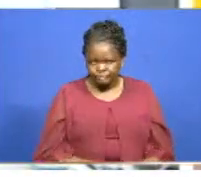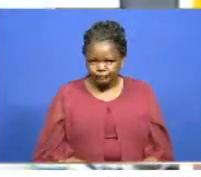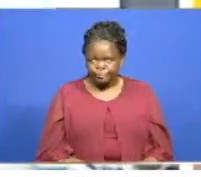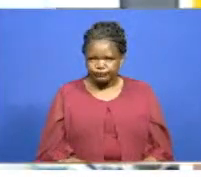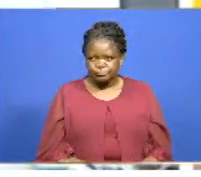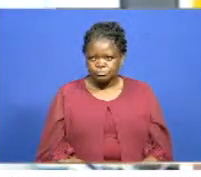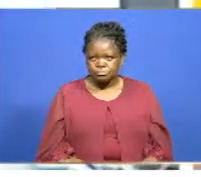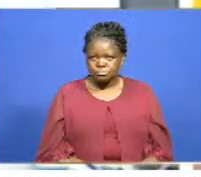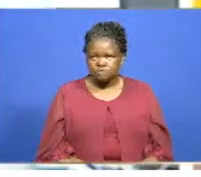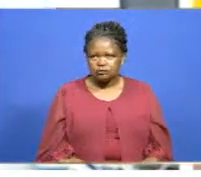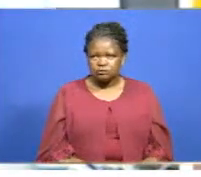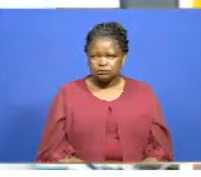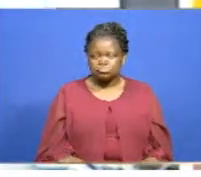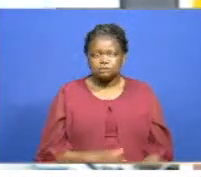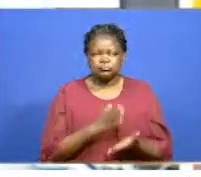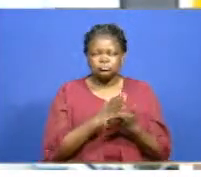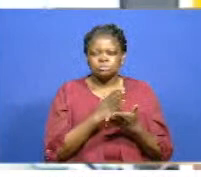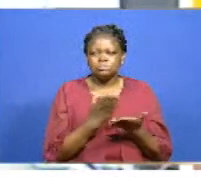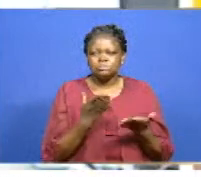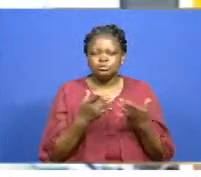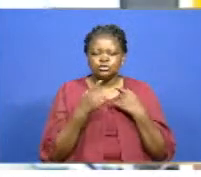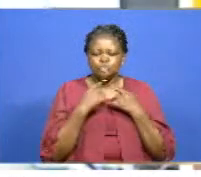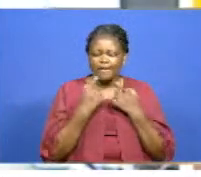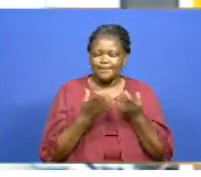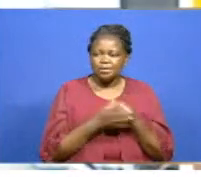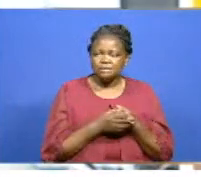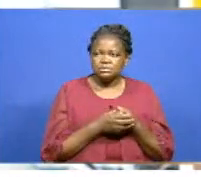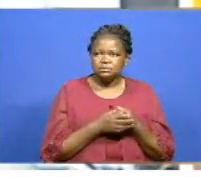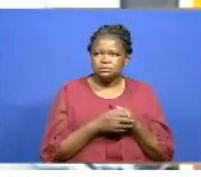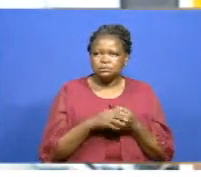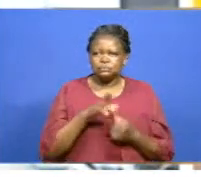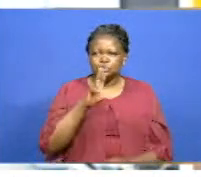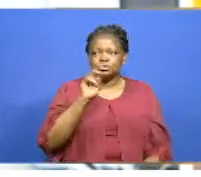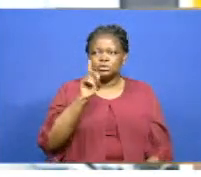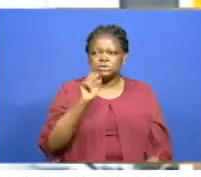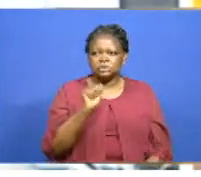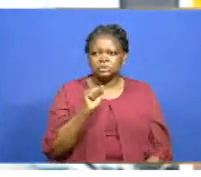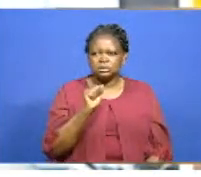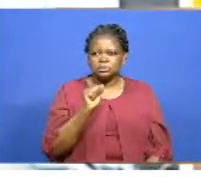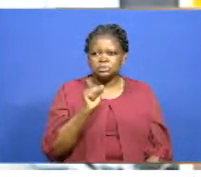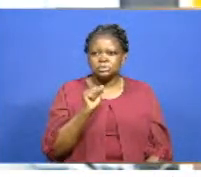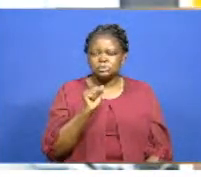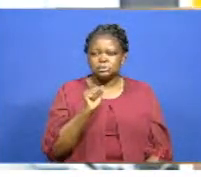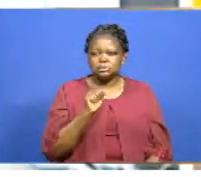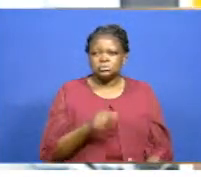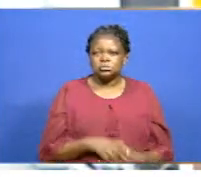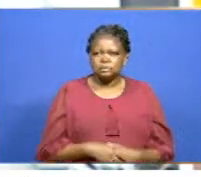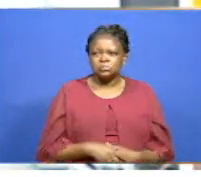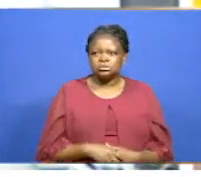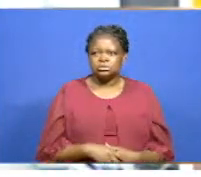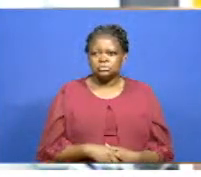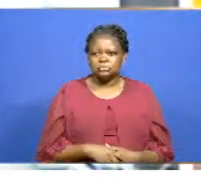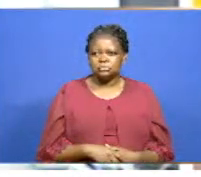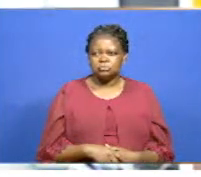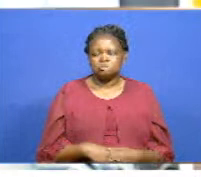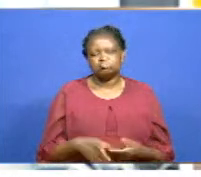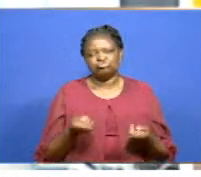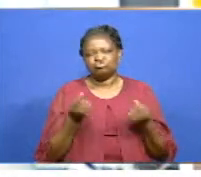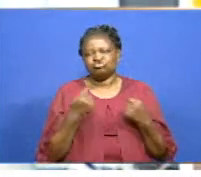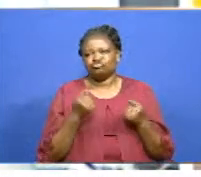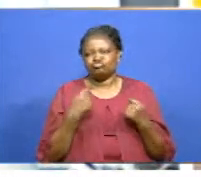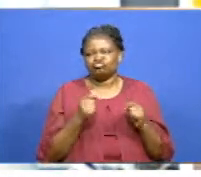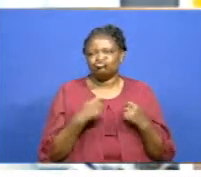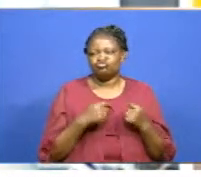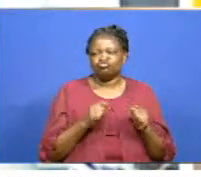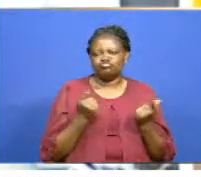Churchill. Of course, talking about UDA. They're just testing their waters. They